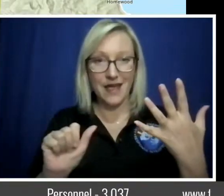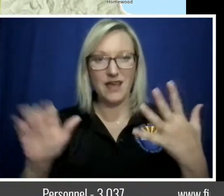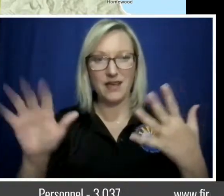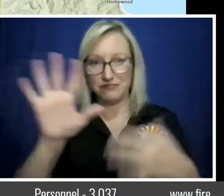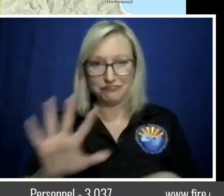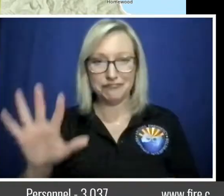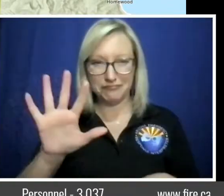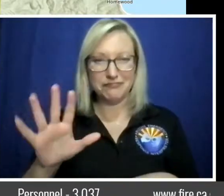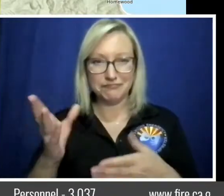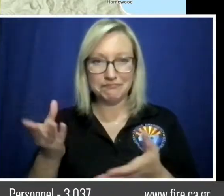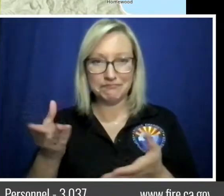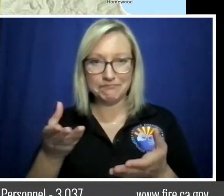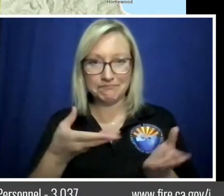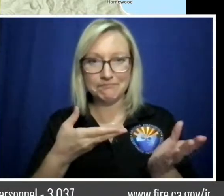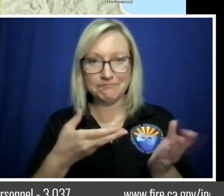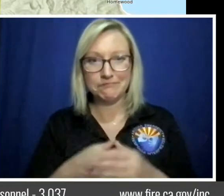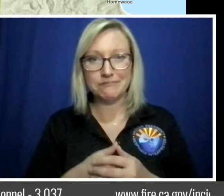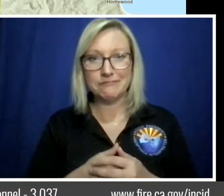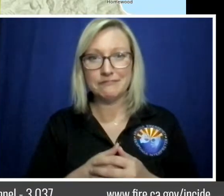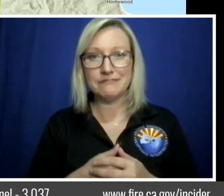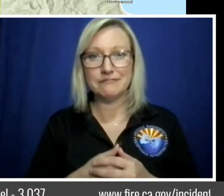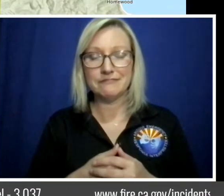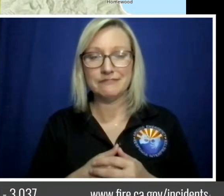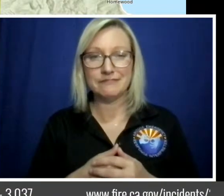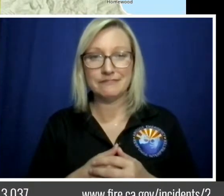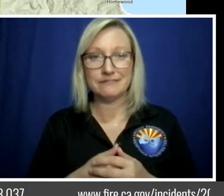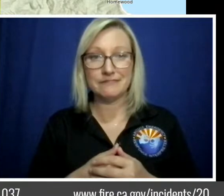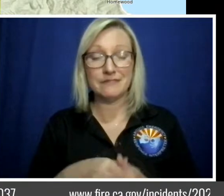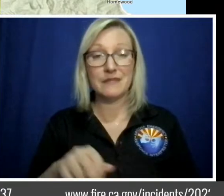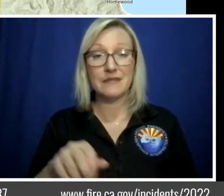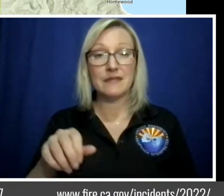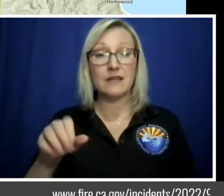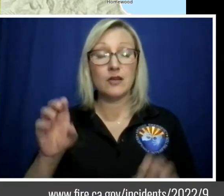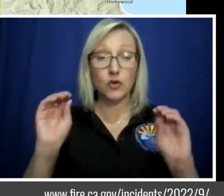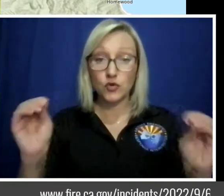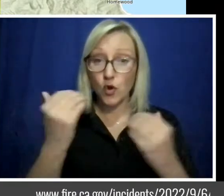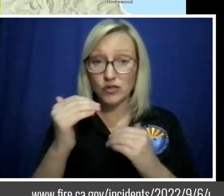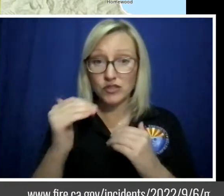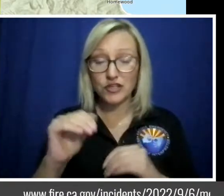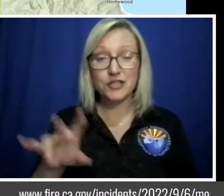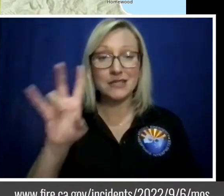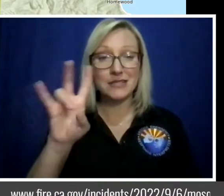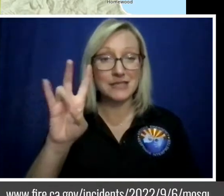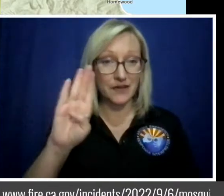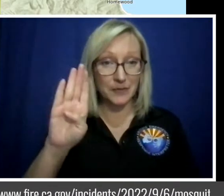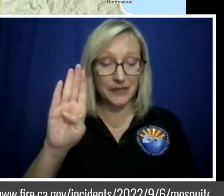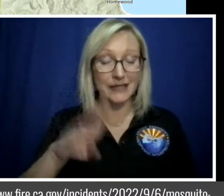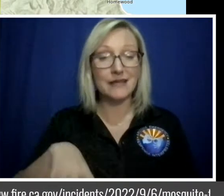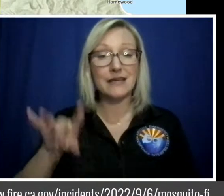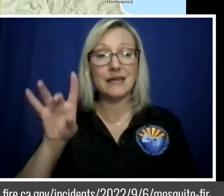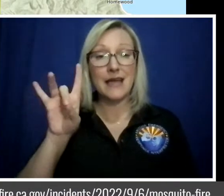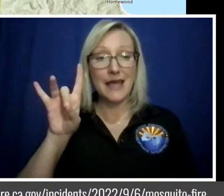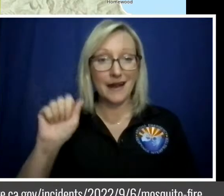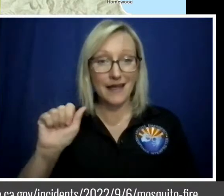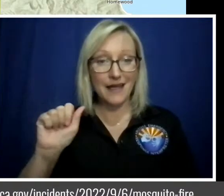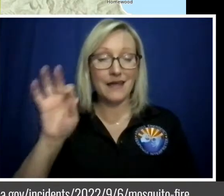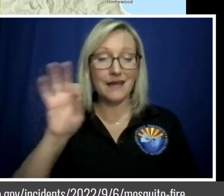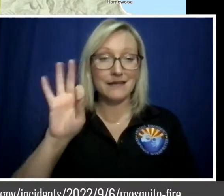Open with no restrictions are 7 boy, 8, 9, 10, and 11 alpha, and that is all the green that you're seeing